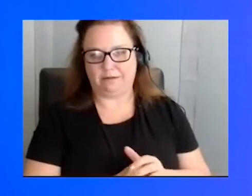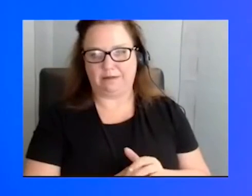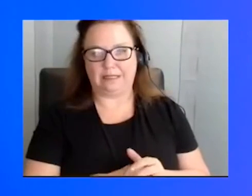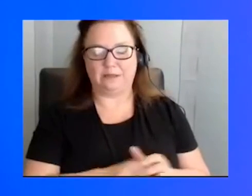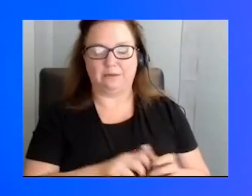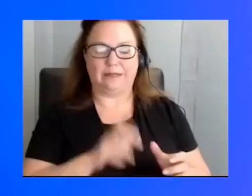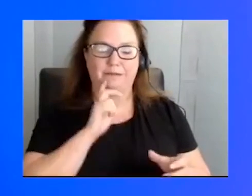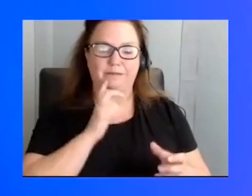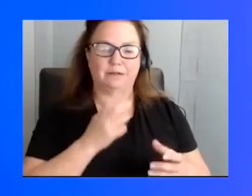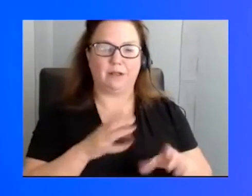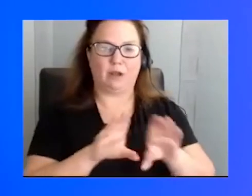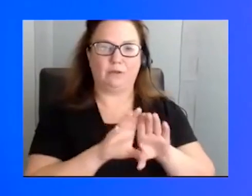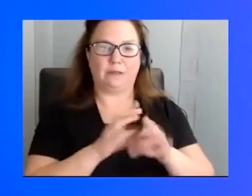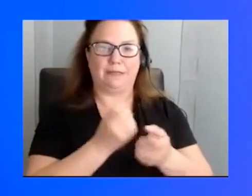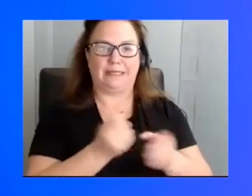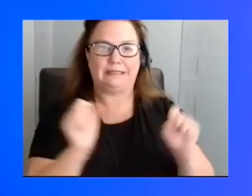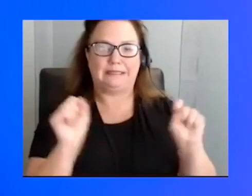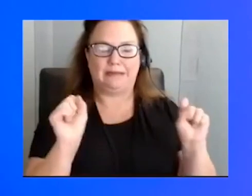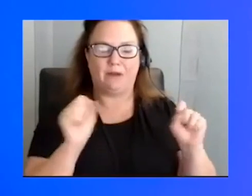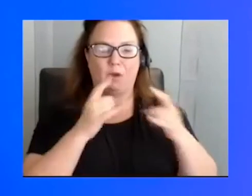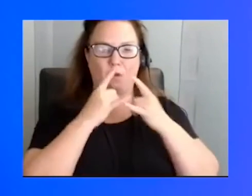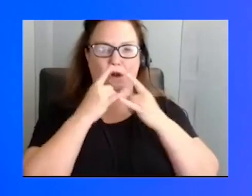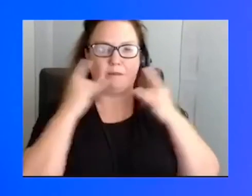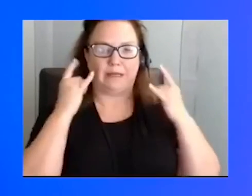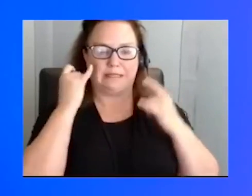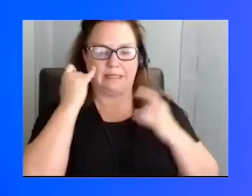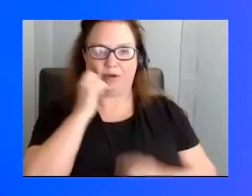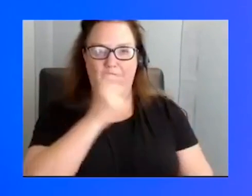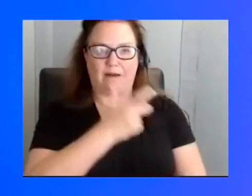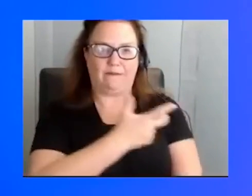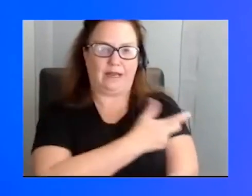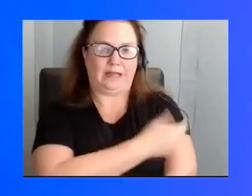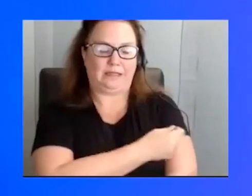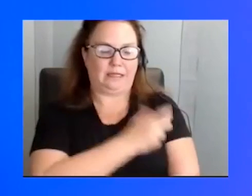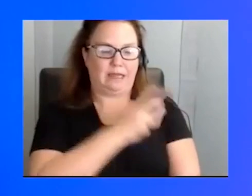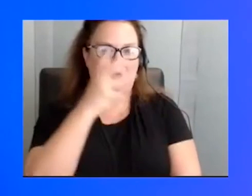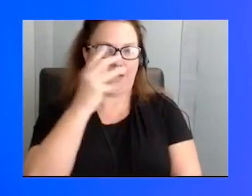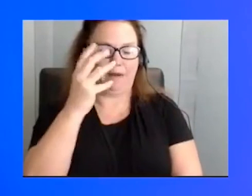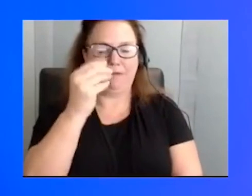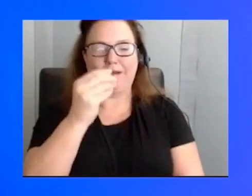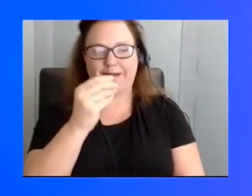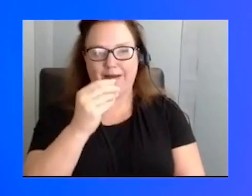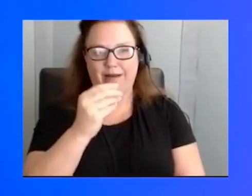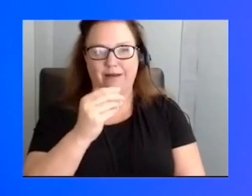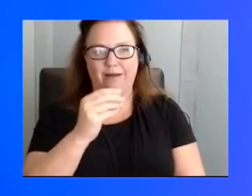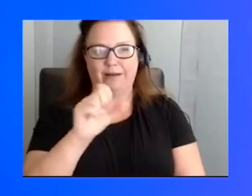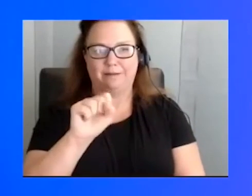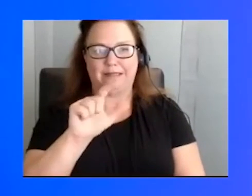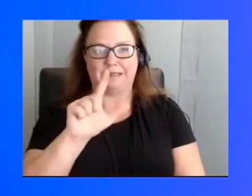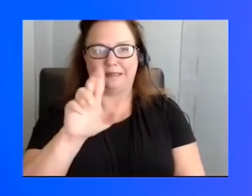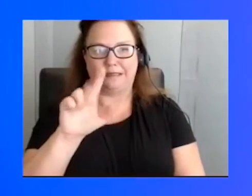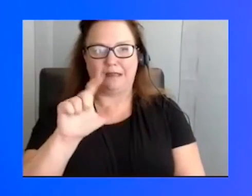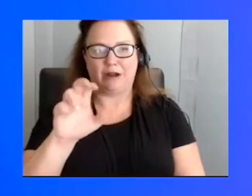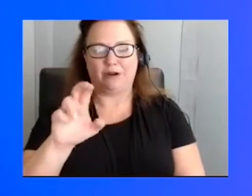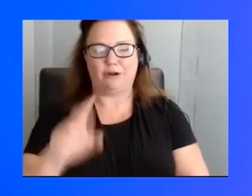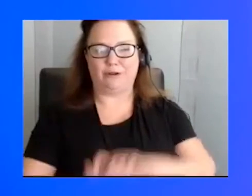weekend, be safe. Wear a mask if you're not vaccinated and out in public. And be like Slugger, who recently showed up